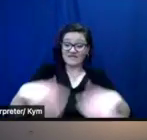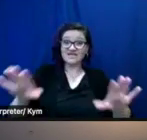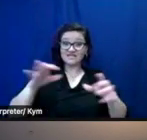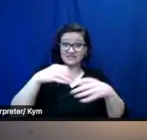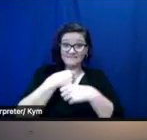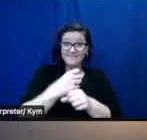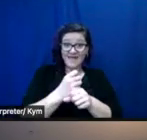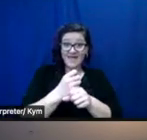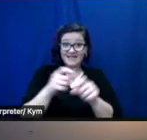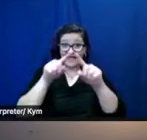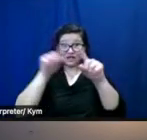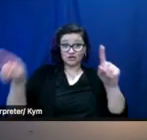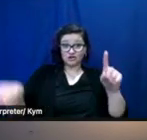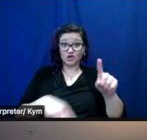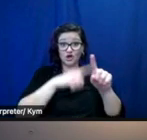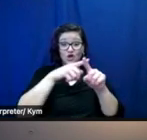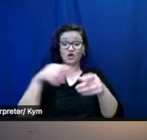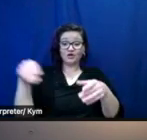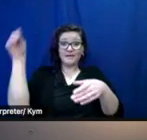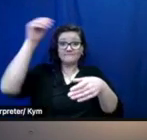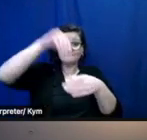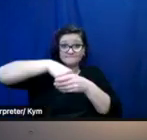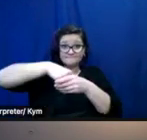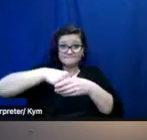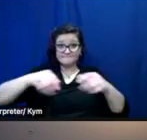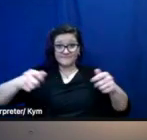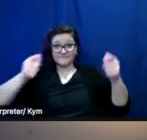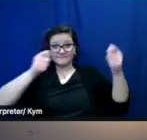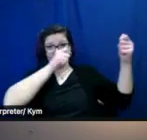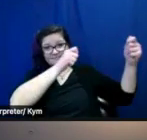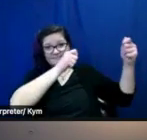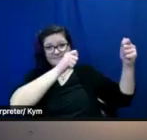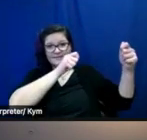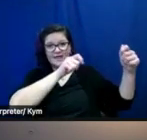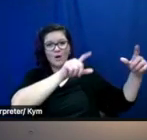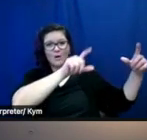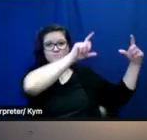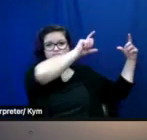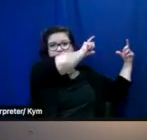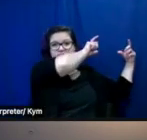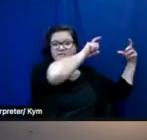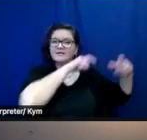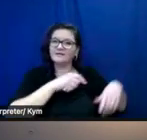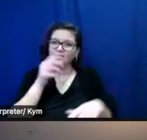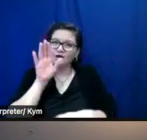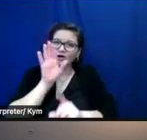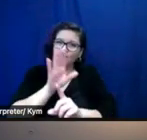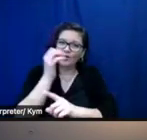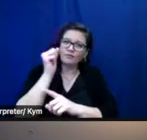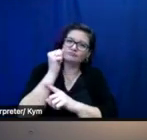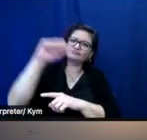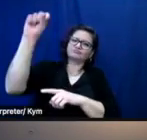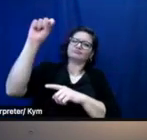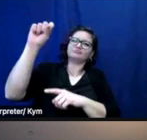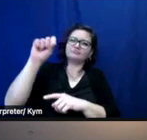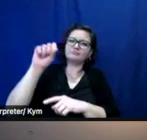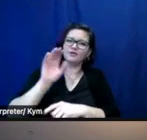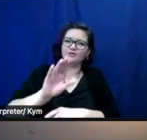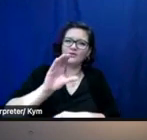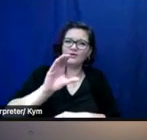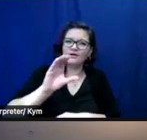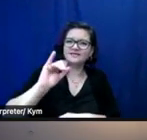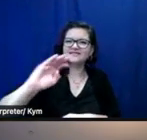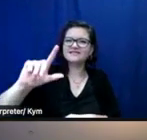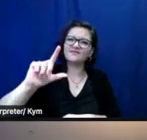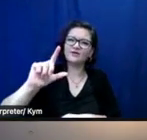as your own kind of protest piece, right? This is your own little bit of civil disobedience. There we go.